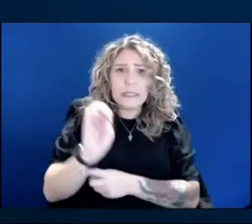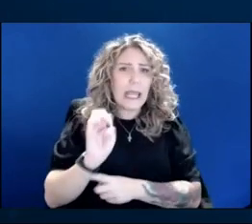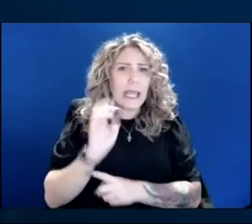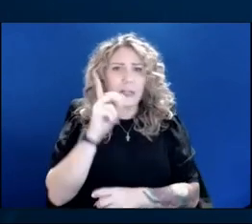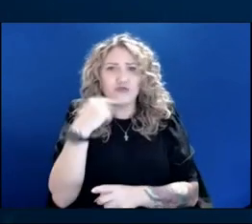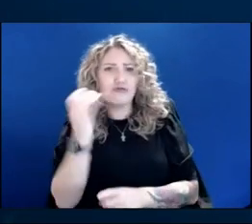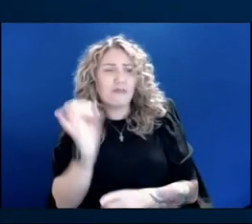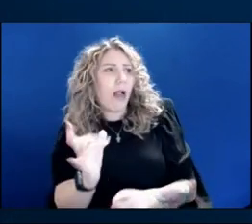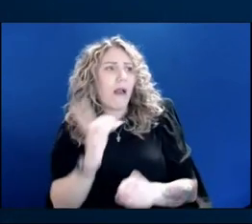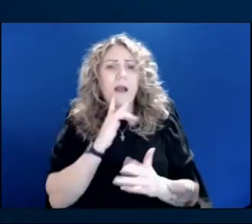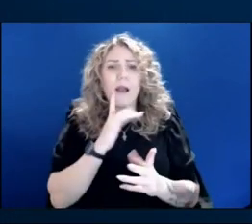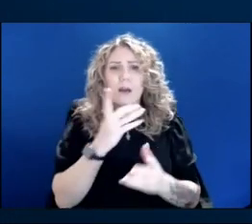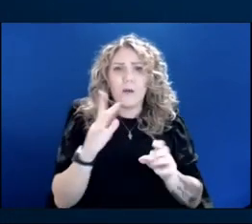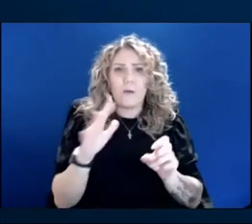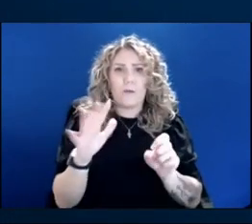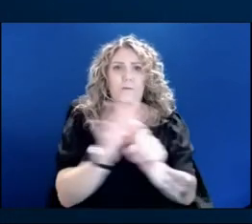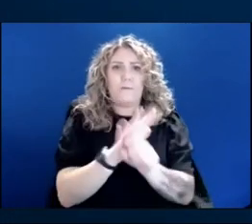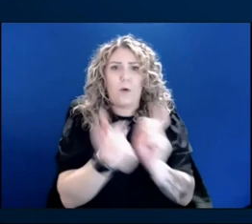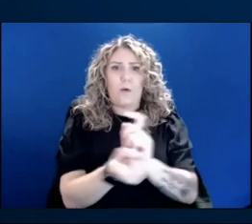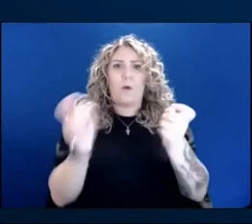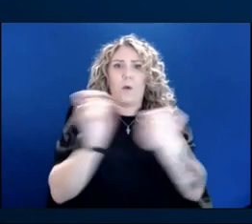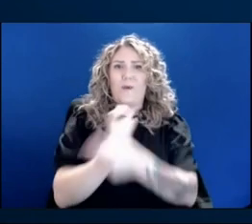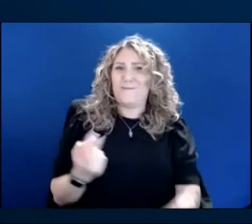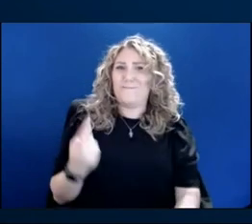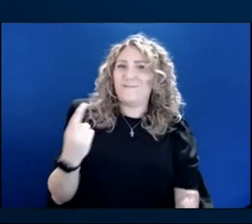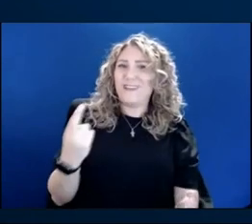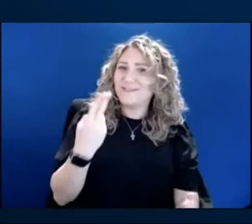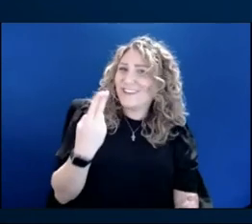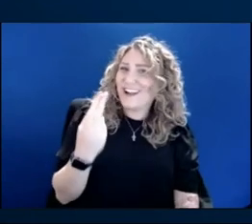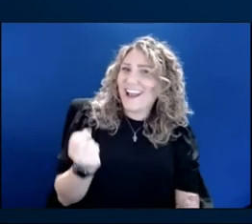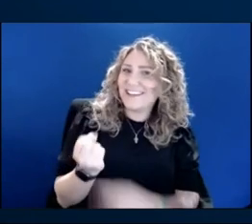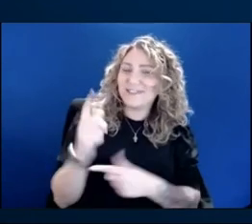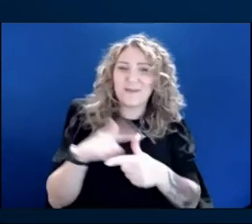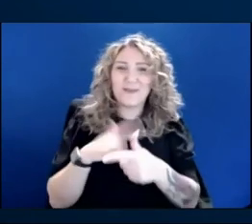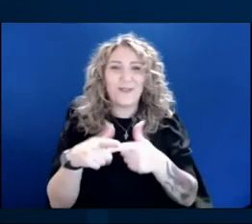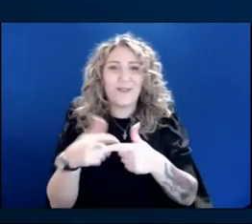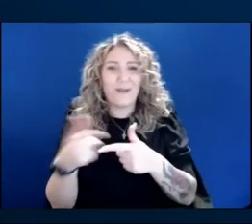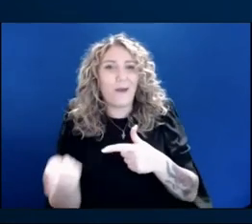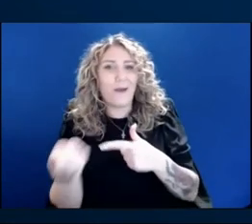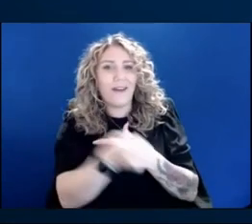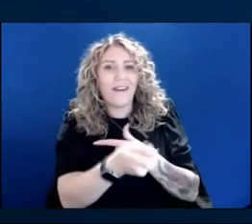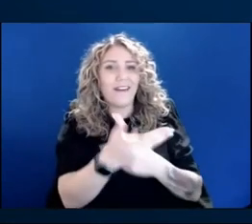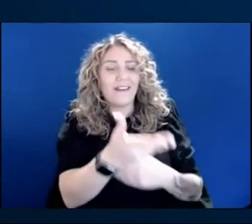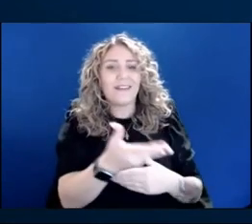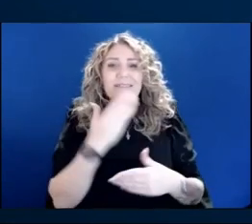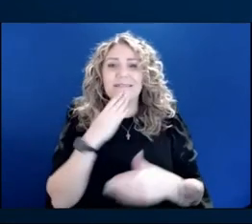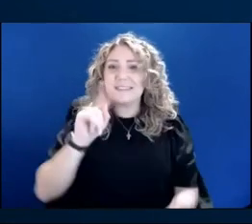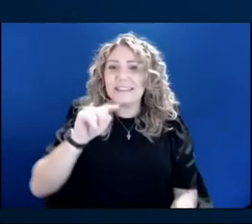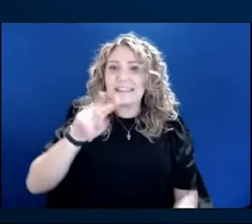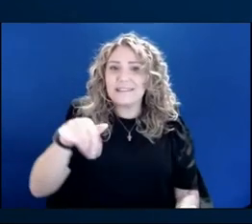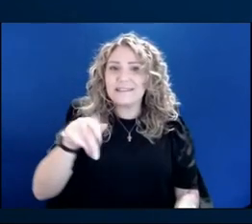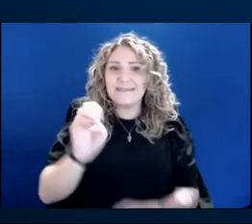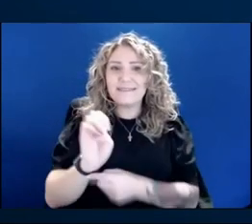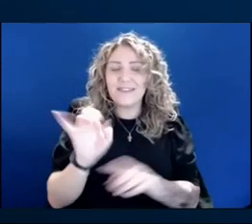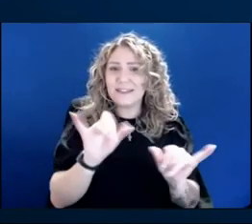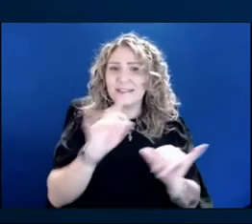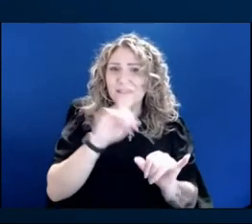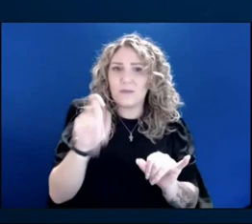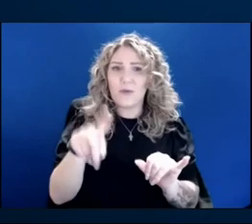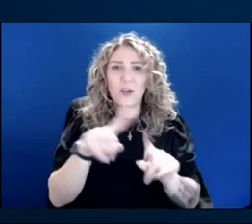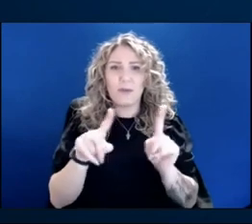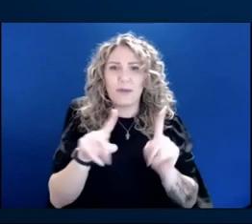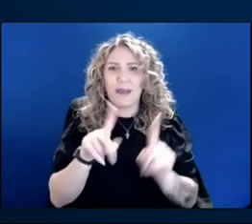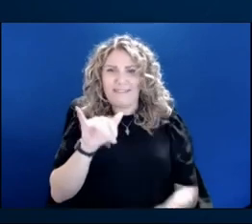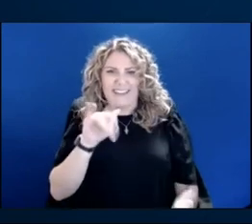moment from one of your best friends in high school? And then, Steffi, I'm going to ask you the same question to you, but Katie, what's it like to just watch this all come